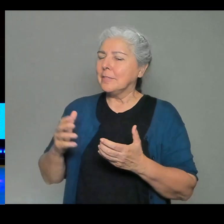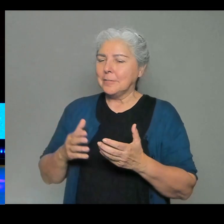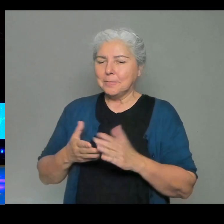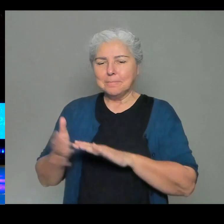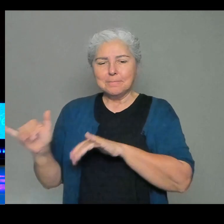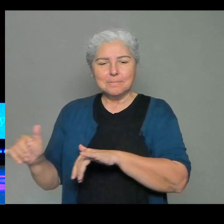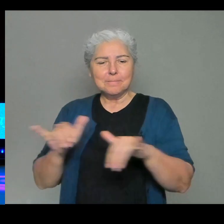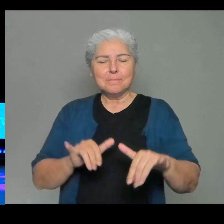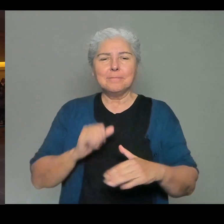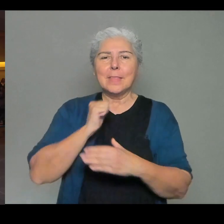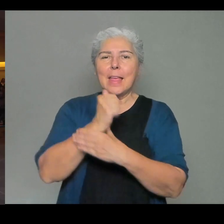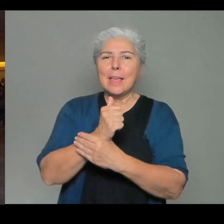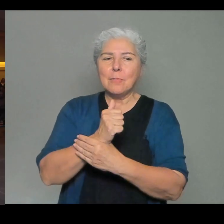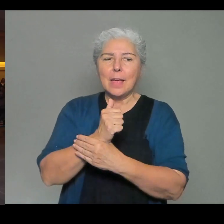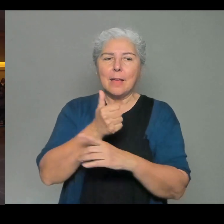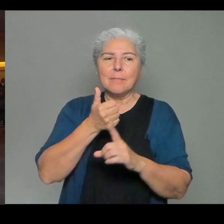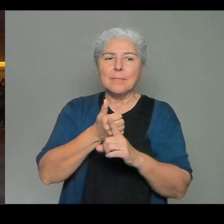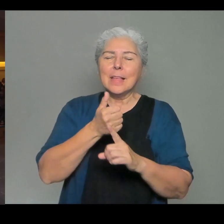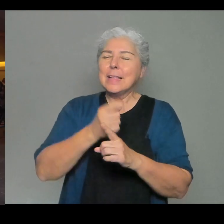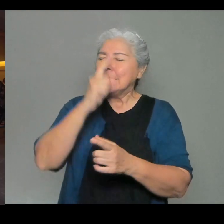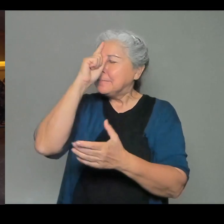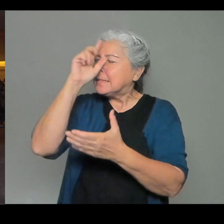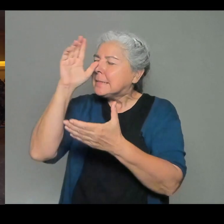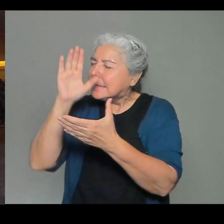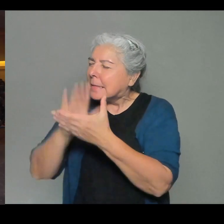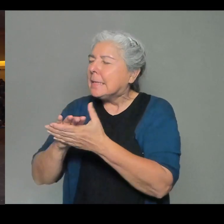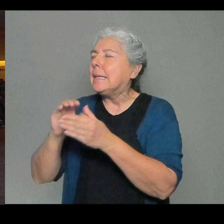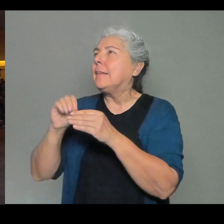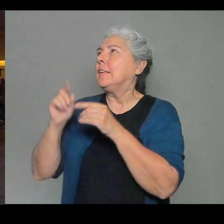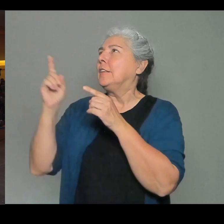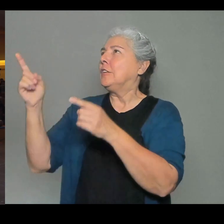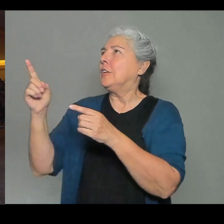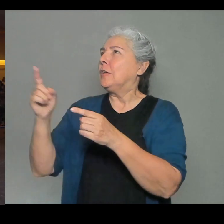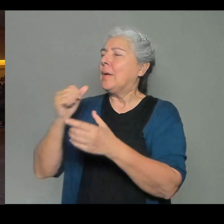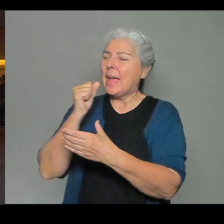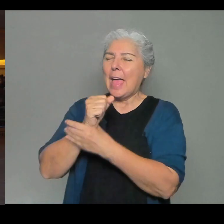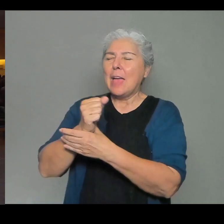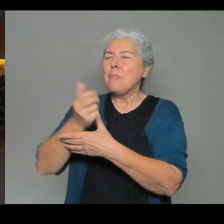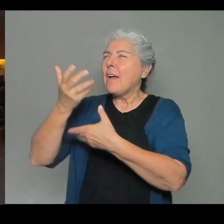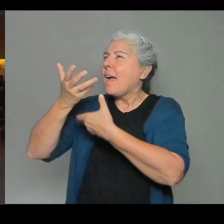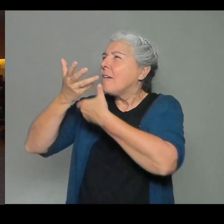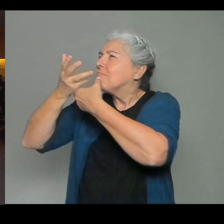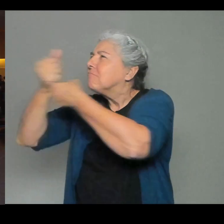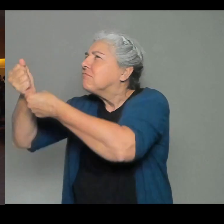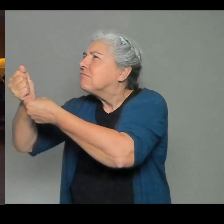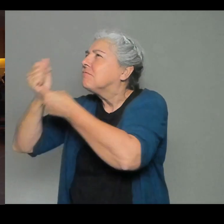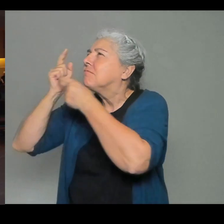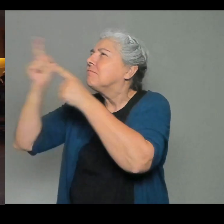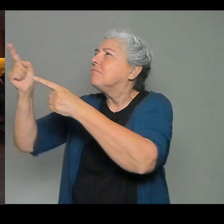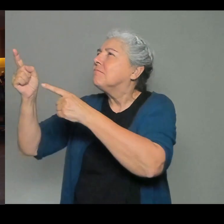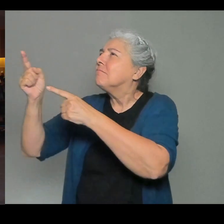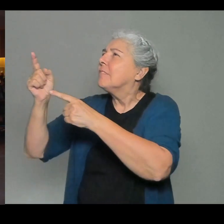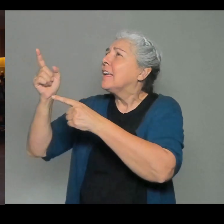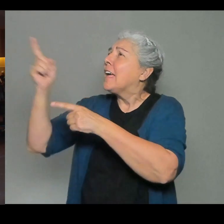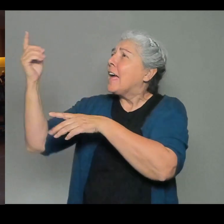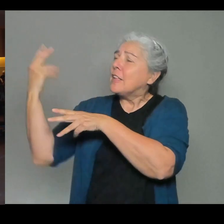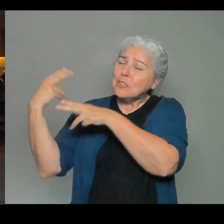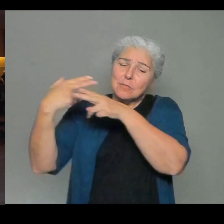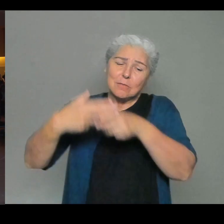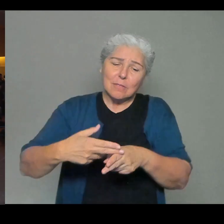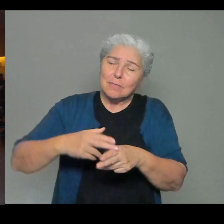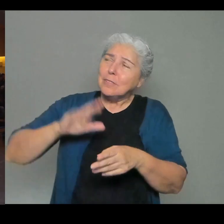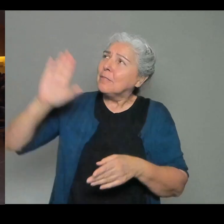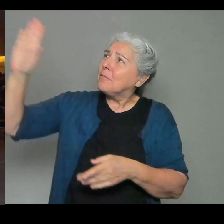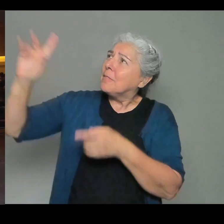I want to be like Abraham, who believed you, had faith in you and